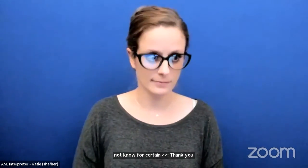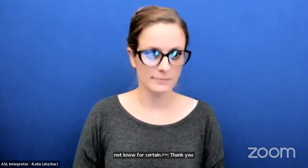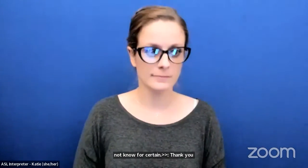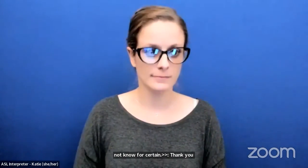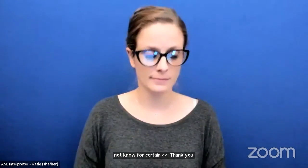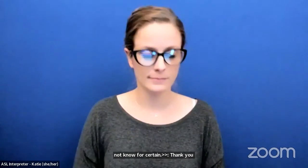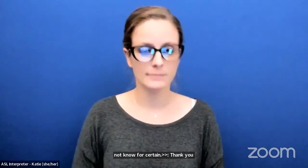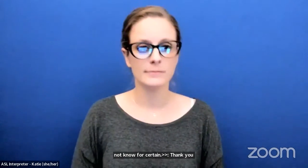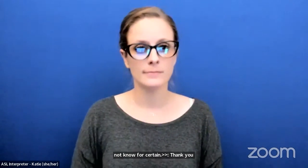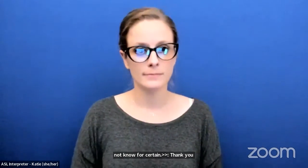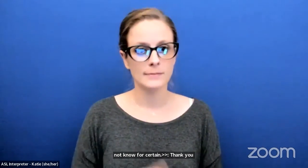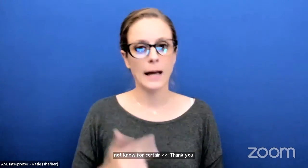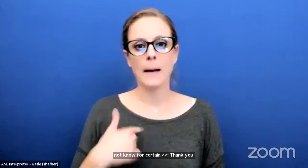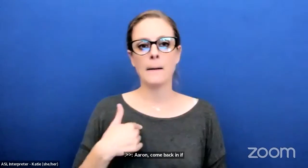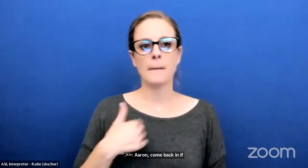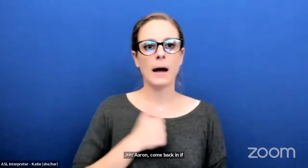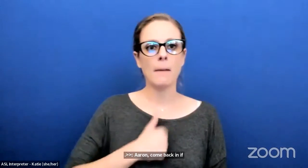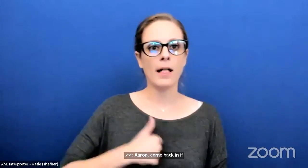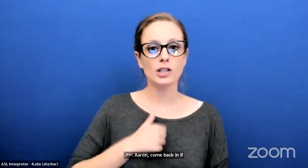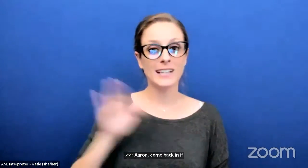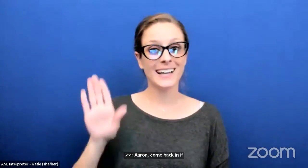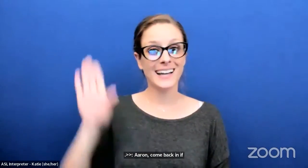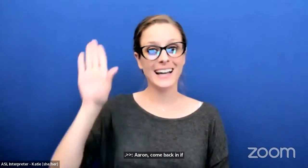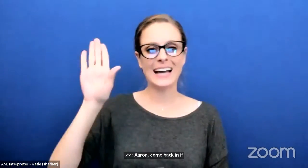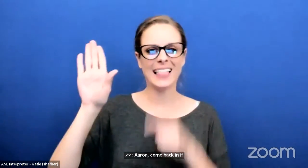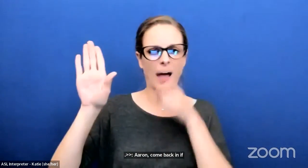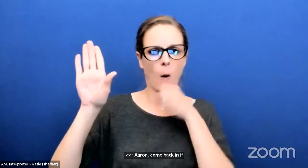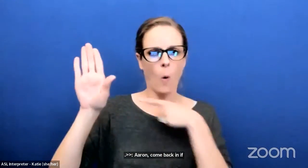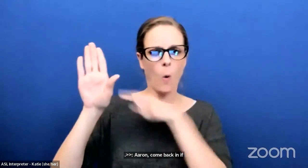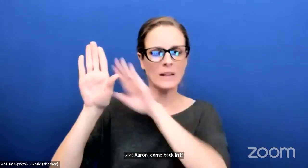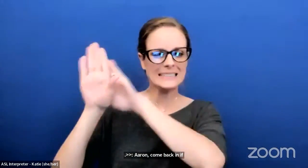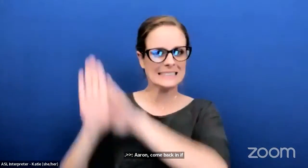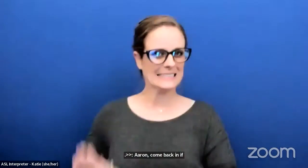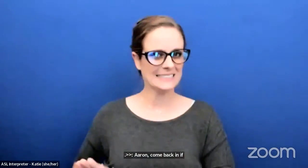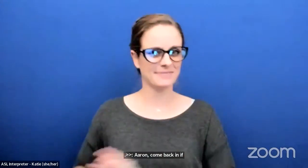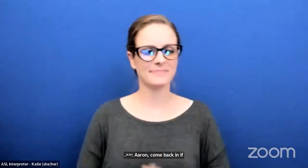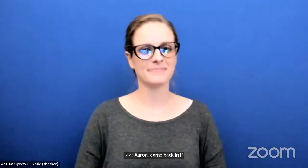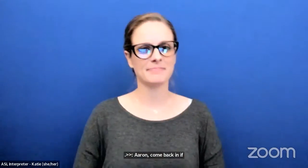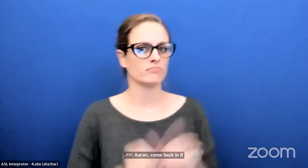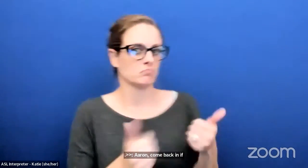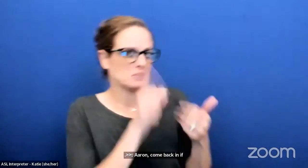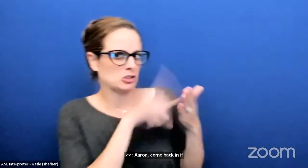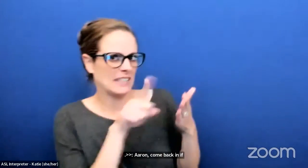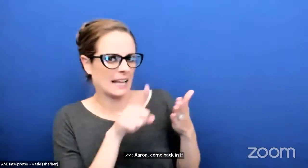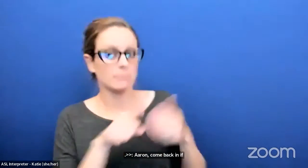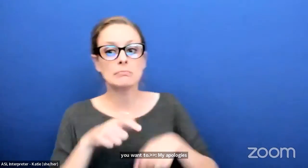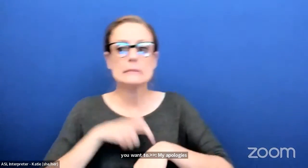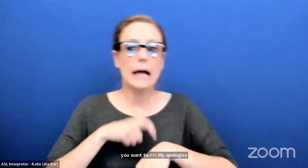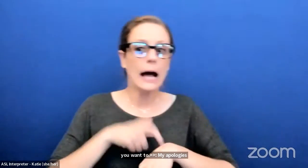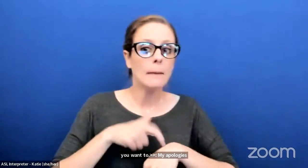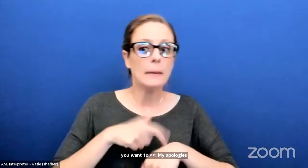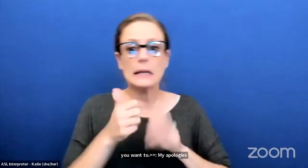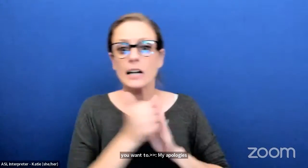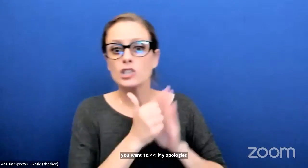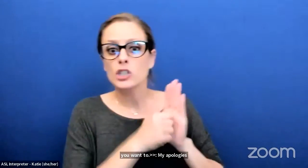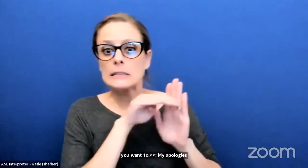My apologies, that's an old hand. Okay, thanks. Just checking. Doing a time check. How are we doing on the agenda?